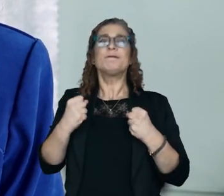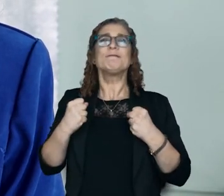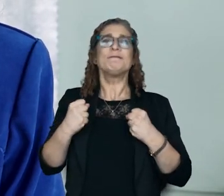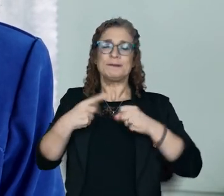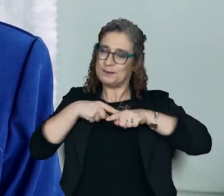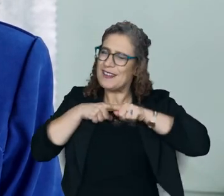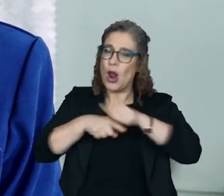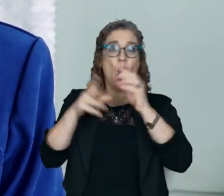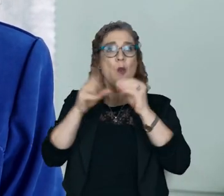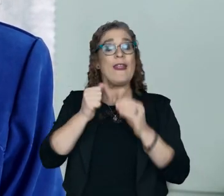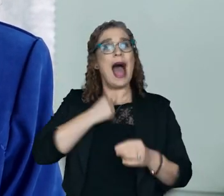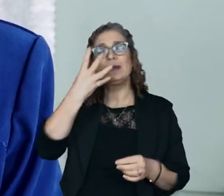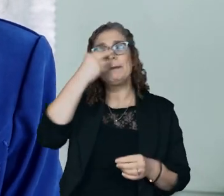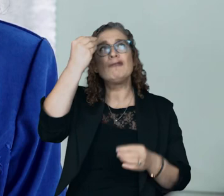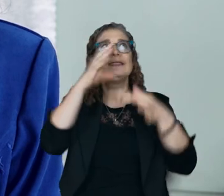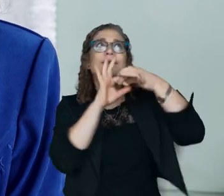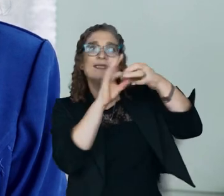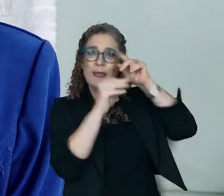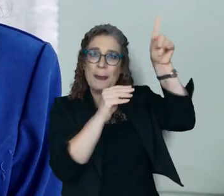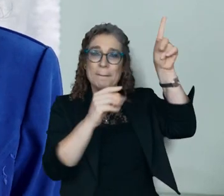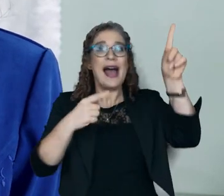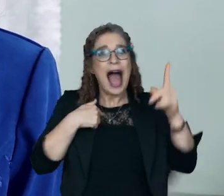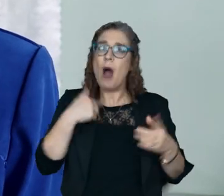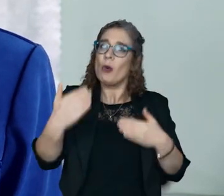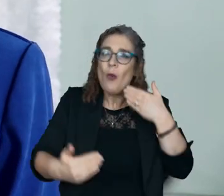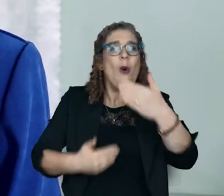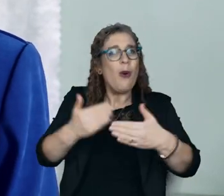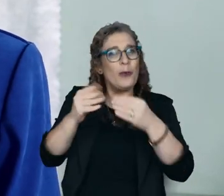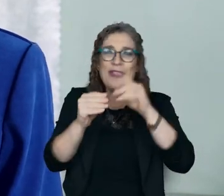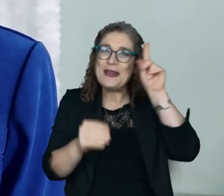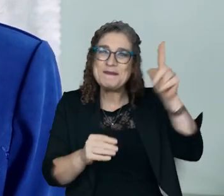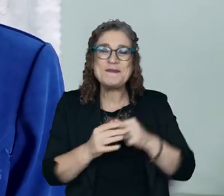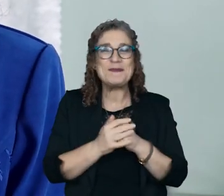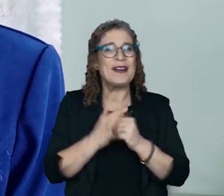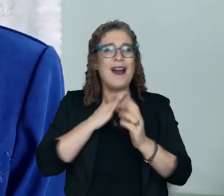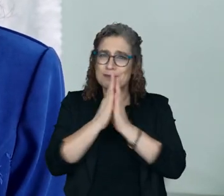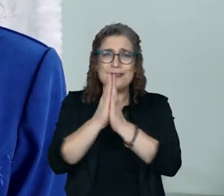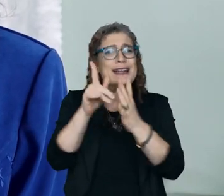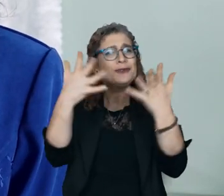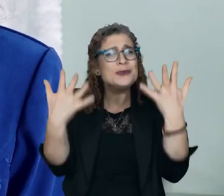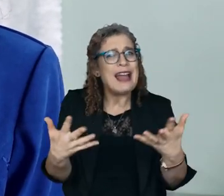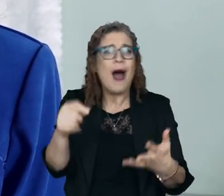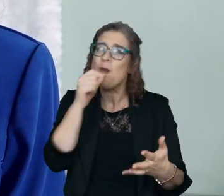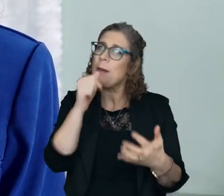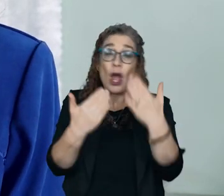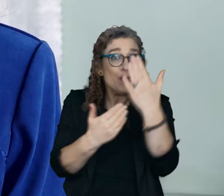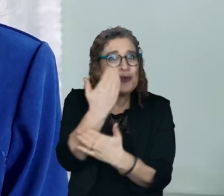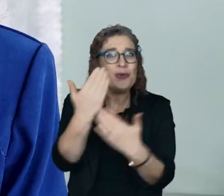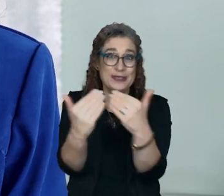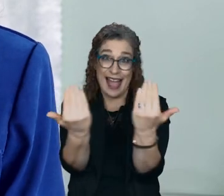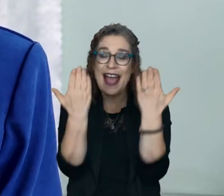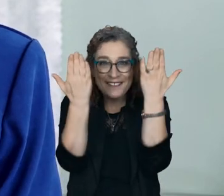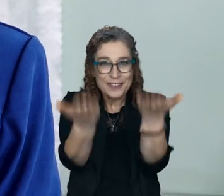spiritual walk. May today be a new day of committing afresh